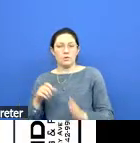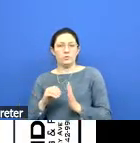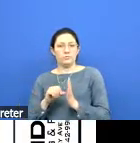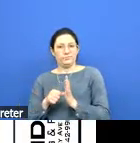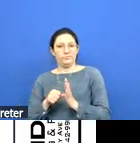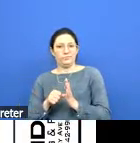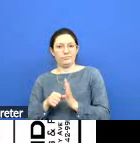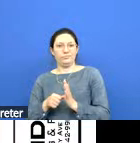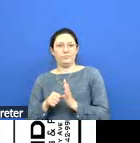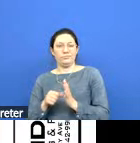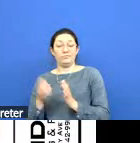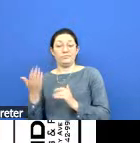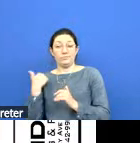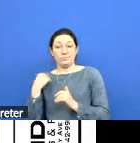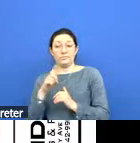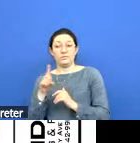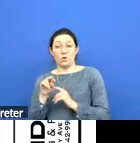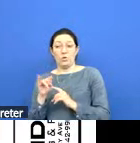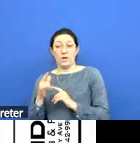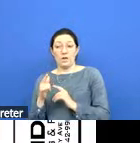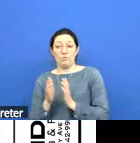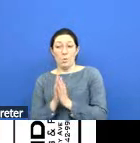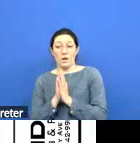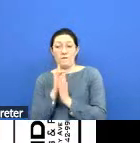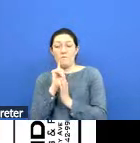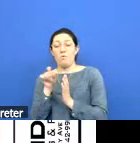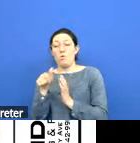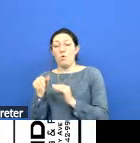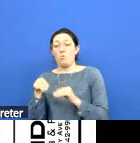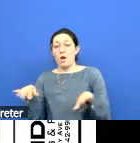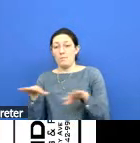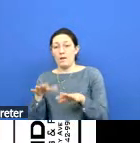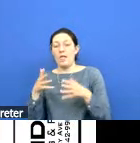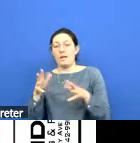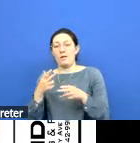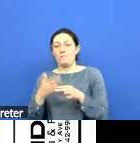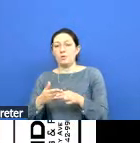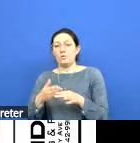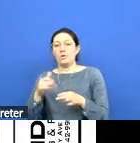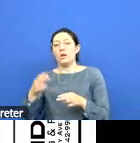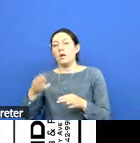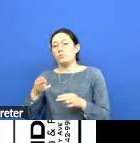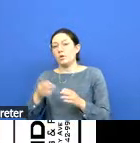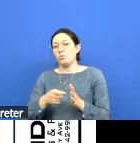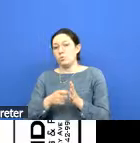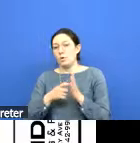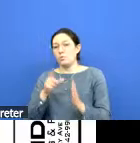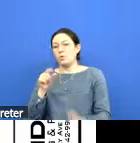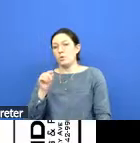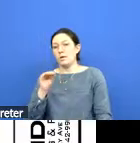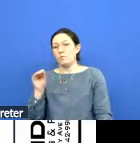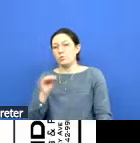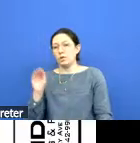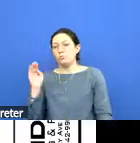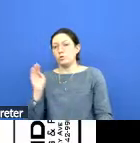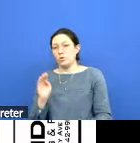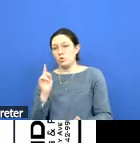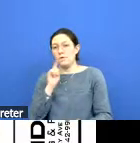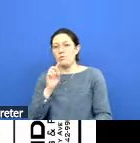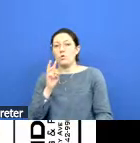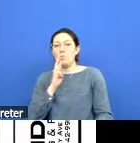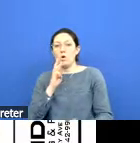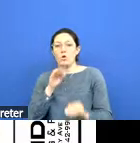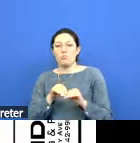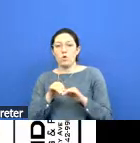the last zoning request for the other property, there was mentioned that Henrietta is requiring a 20% reduction in stormwater runoff.